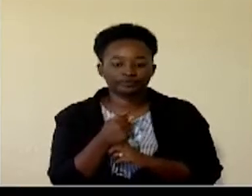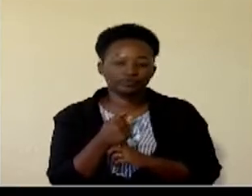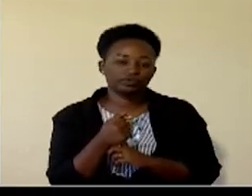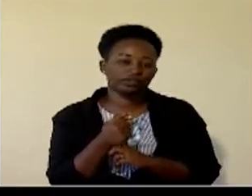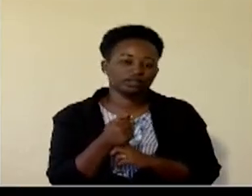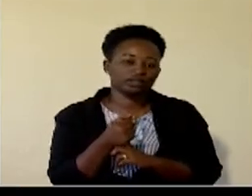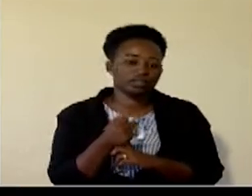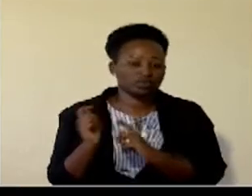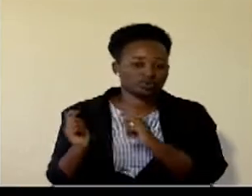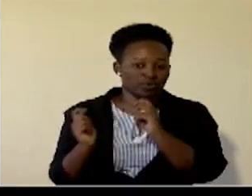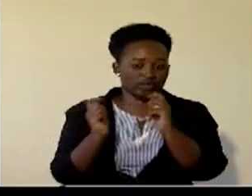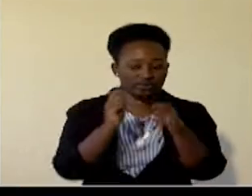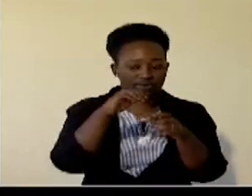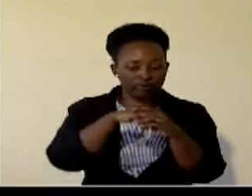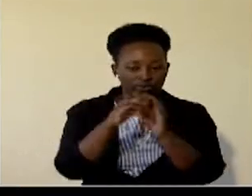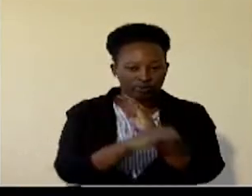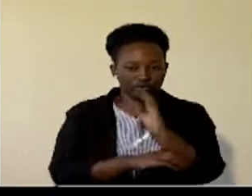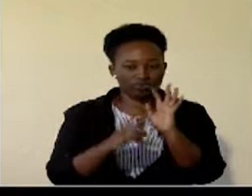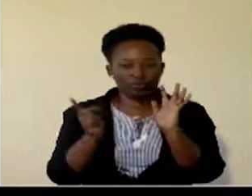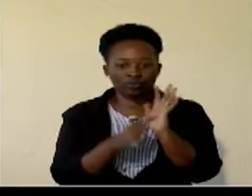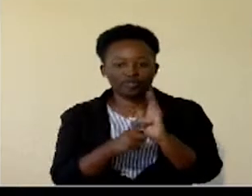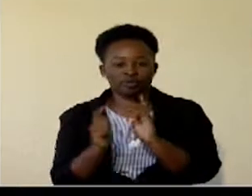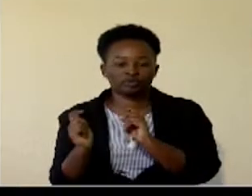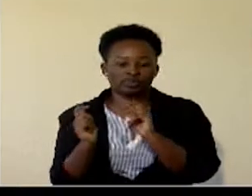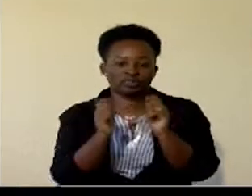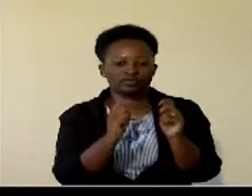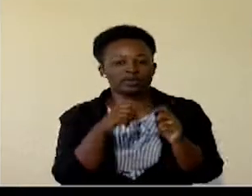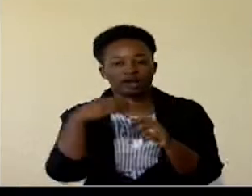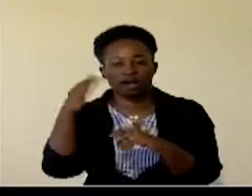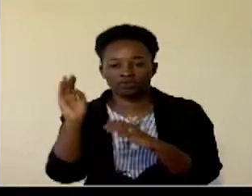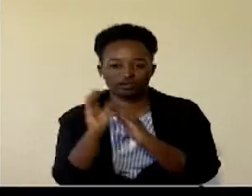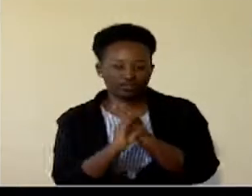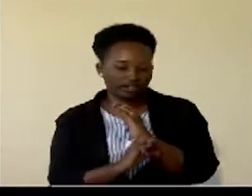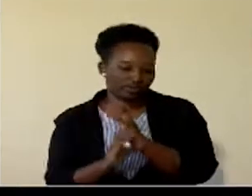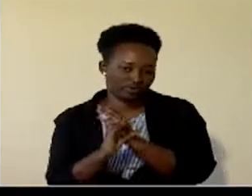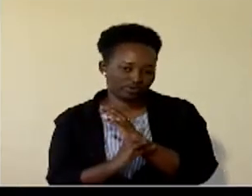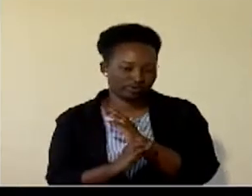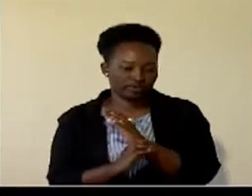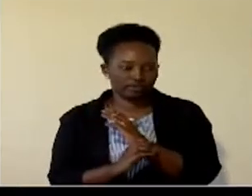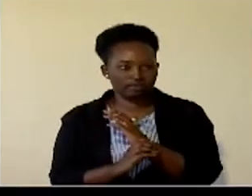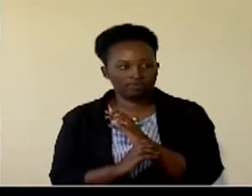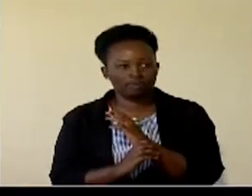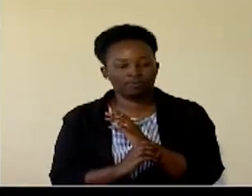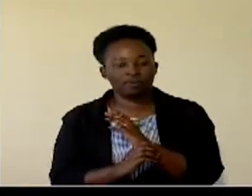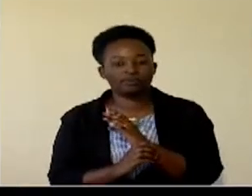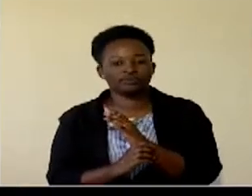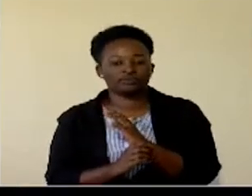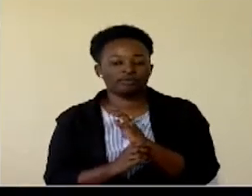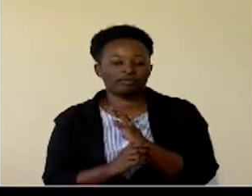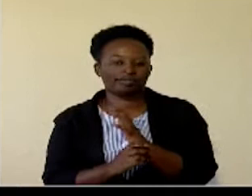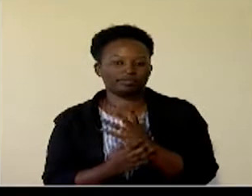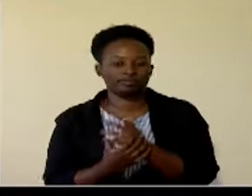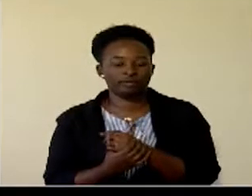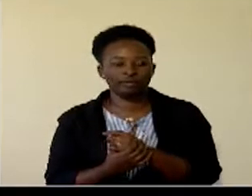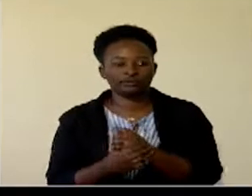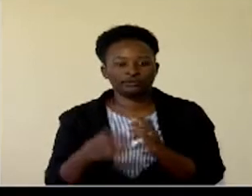transfers from the country. Now, transfers into the country in 1995 is 20 million.